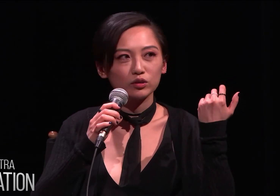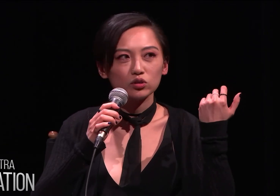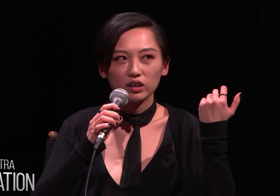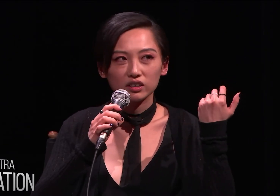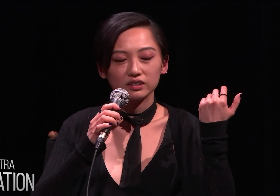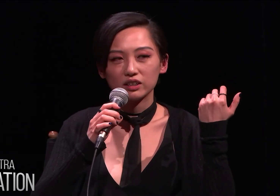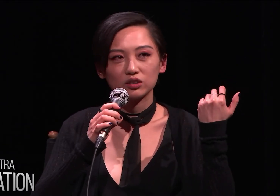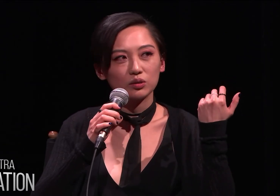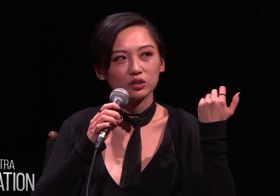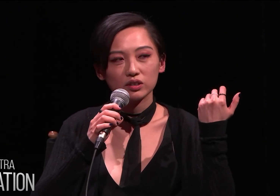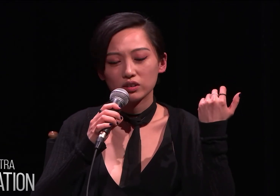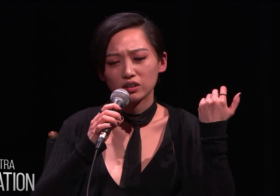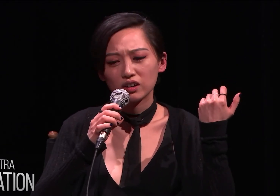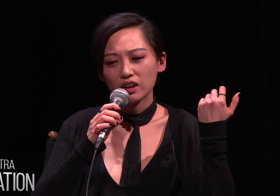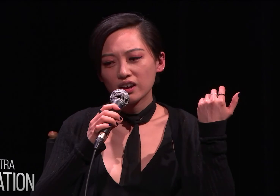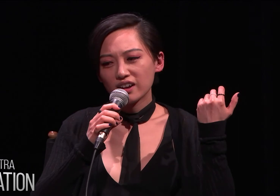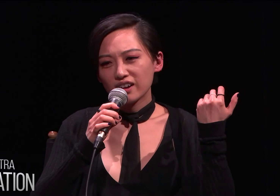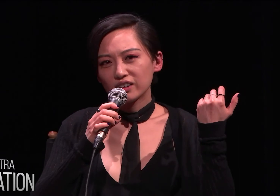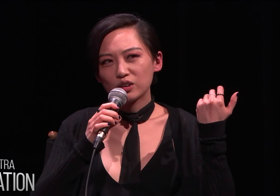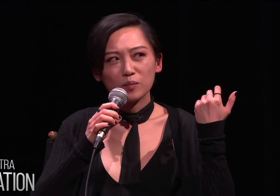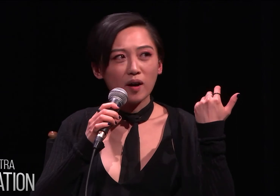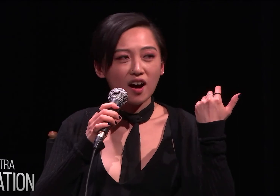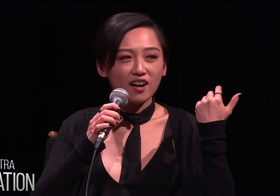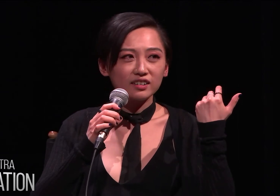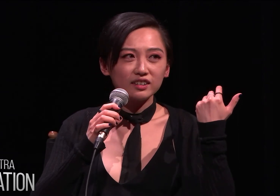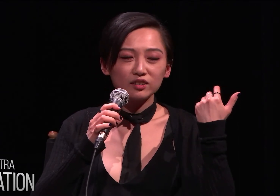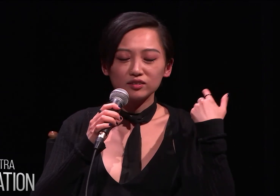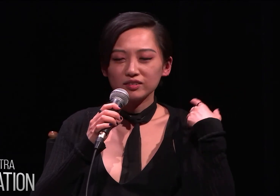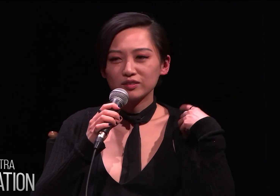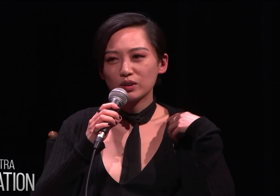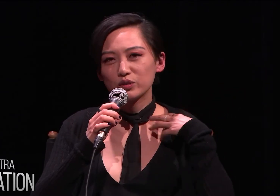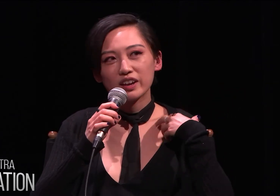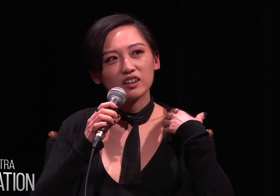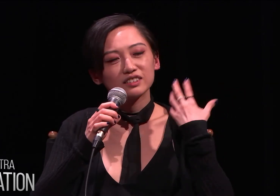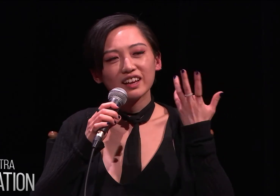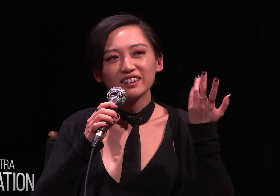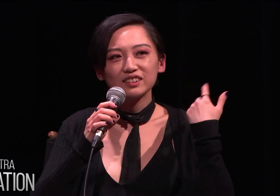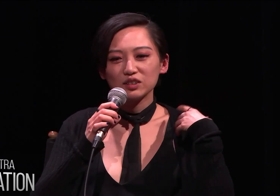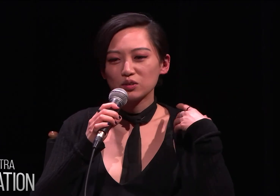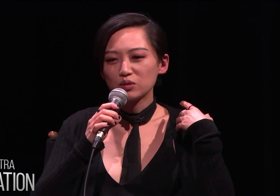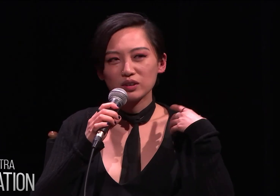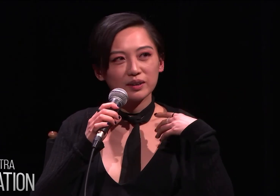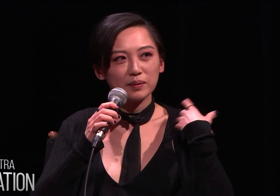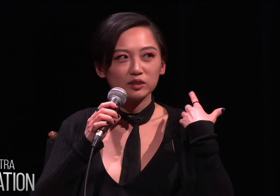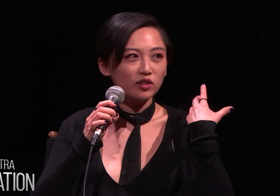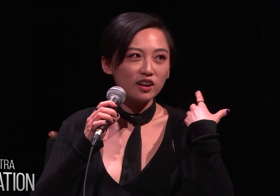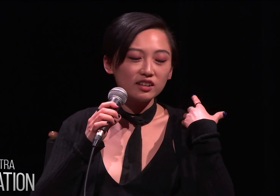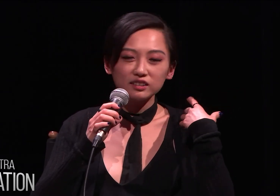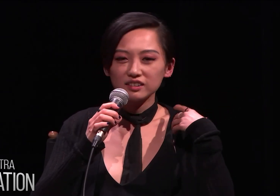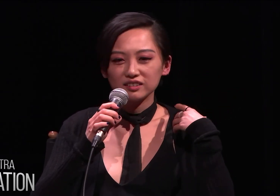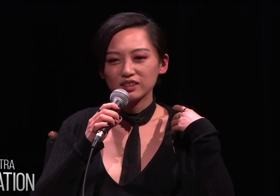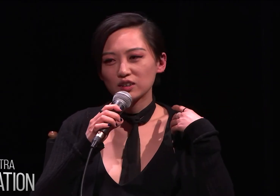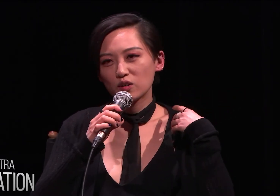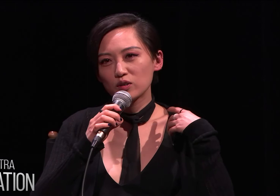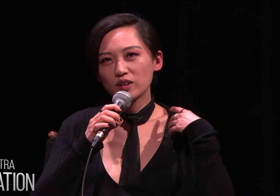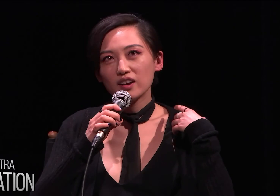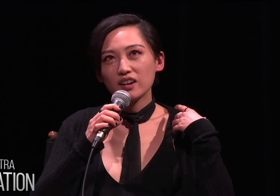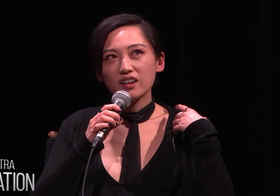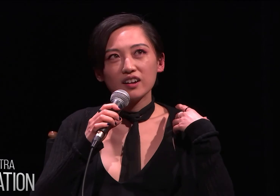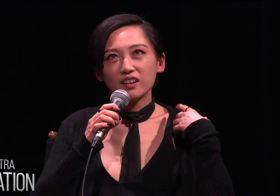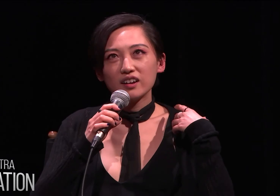went out for drinks, get to know each other, you know, bond. And when we get on set, you know, we were like best friends. And, you